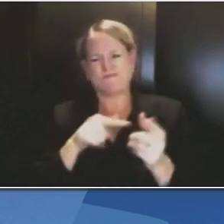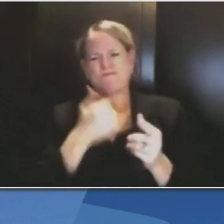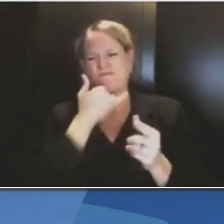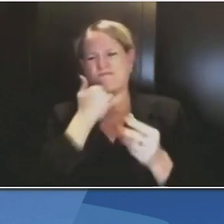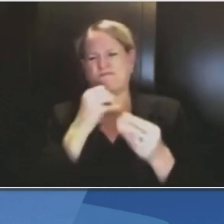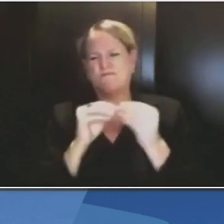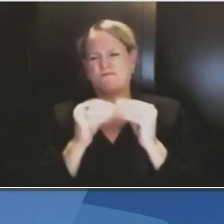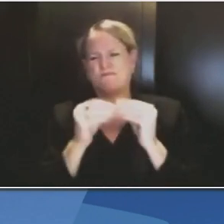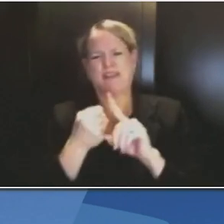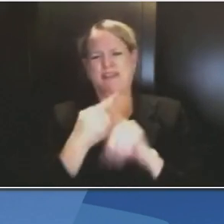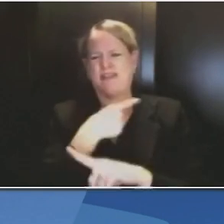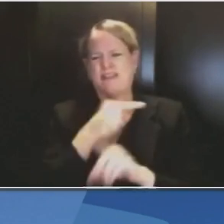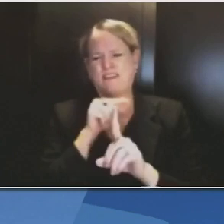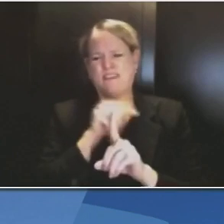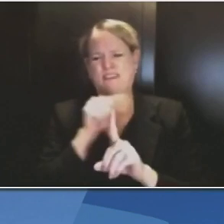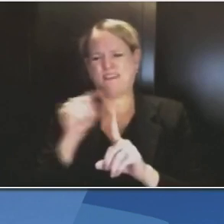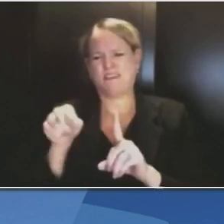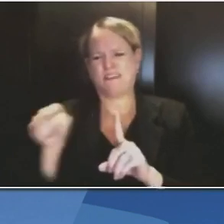Ryan?